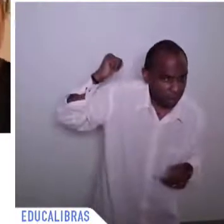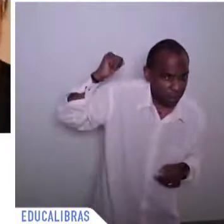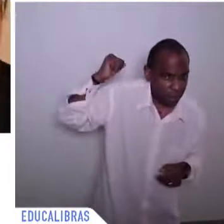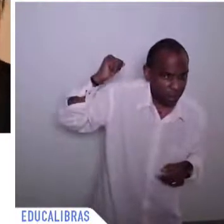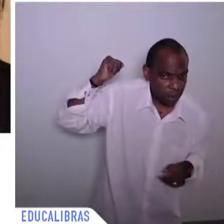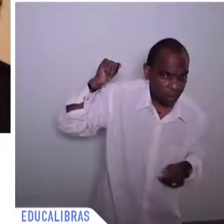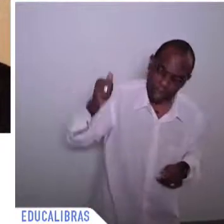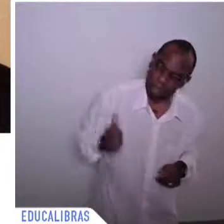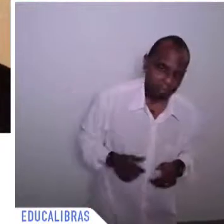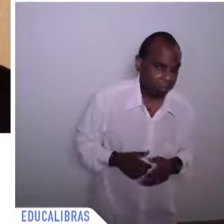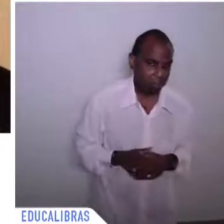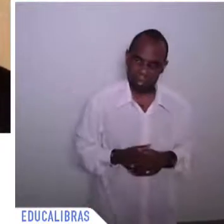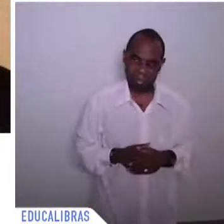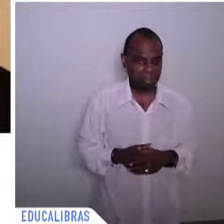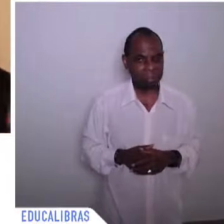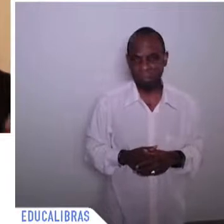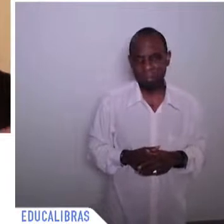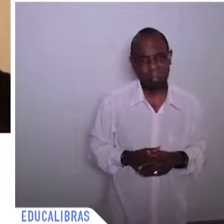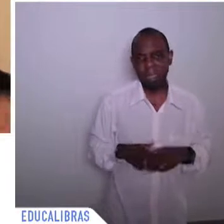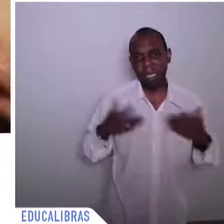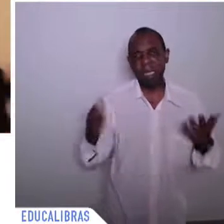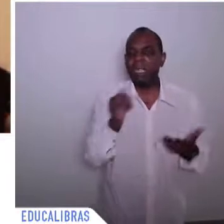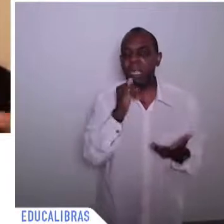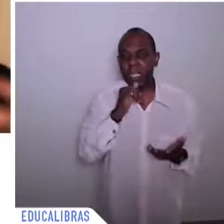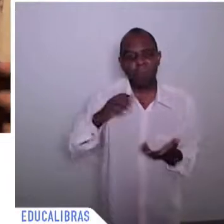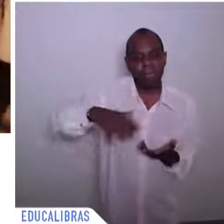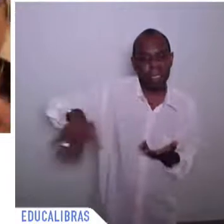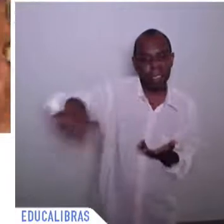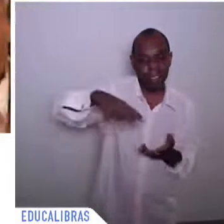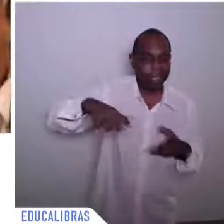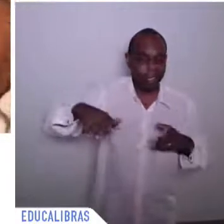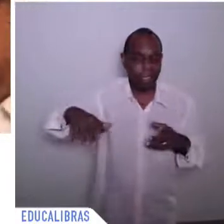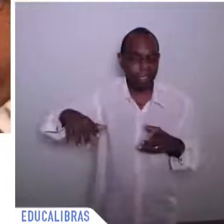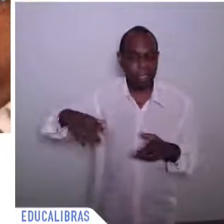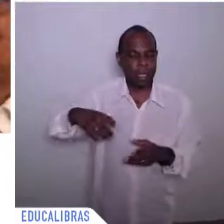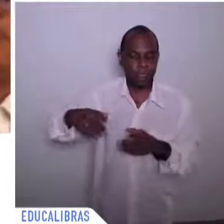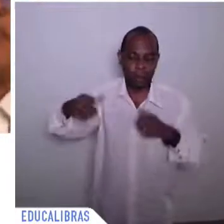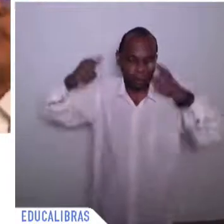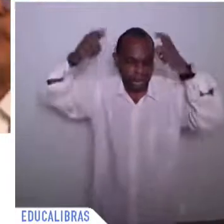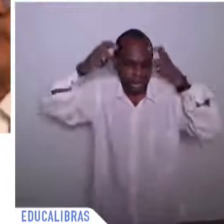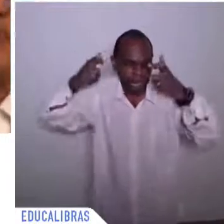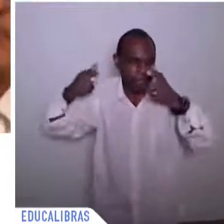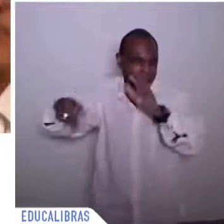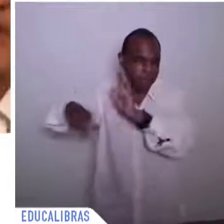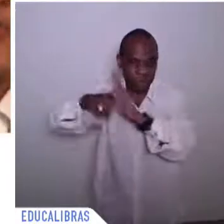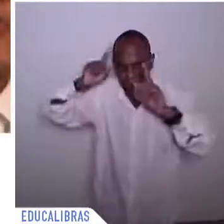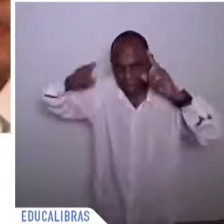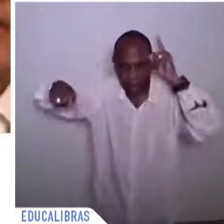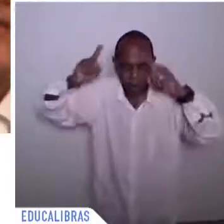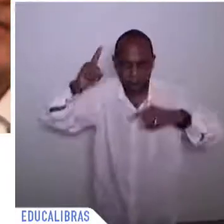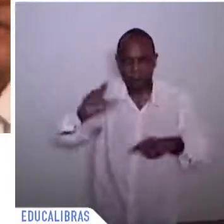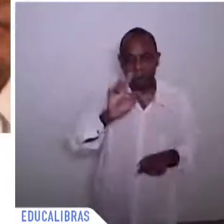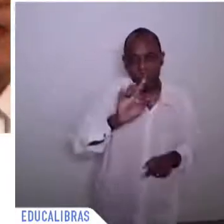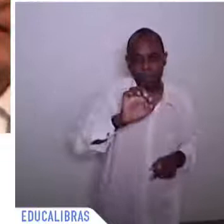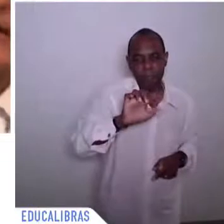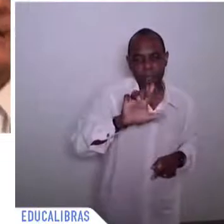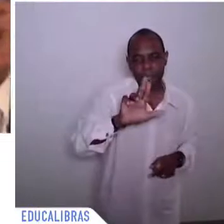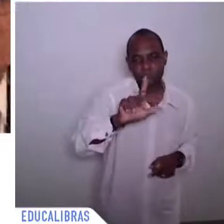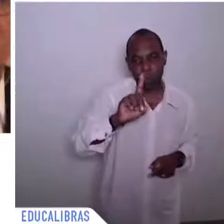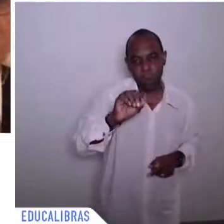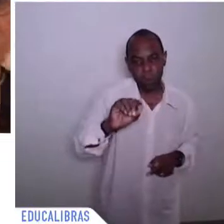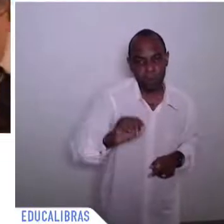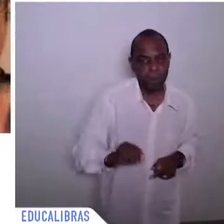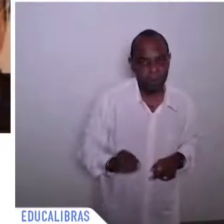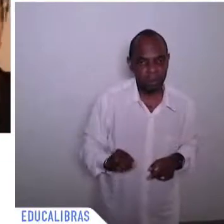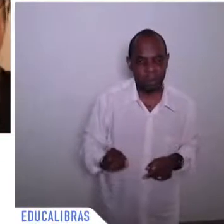We didn't have any explanation of the past. We didn't see how it was going to affect the feudal system, recreate a